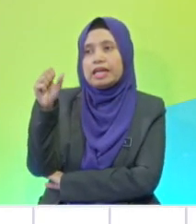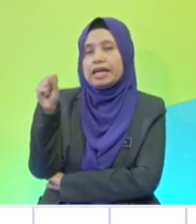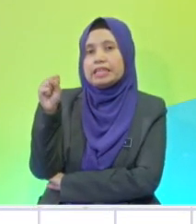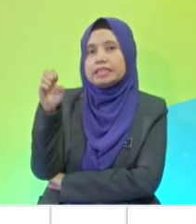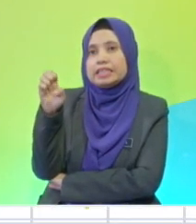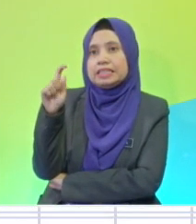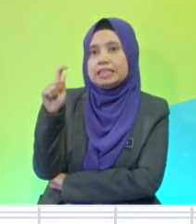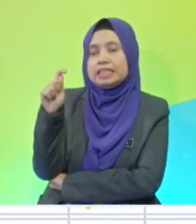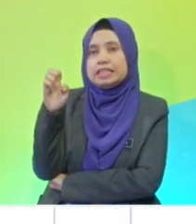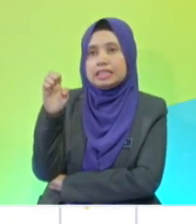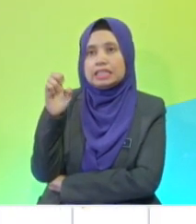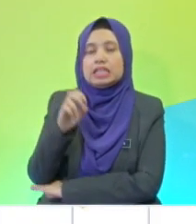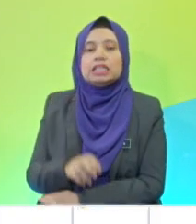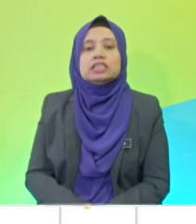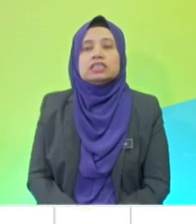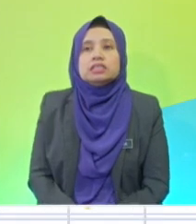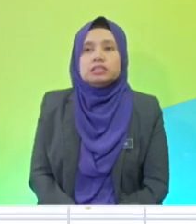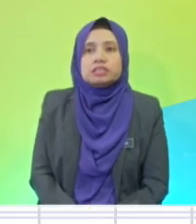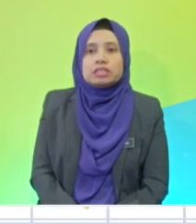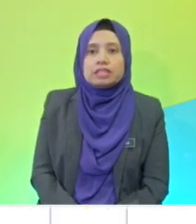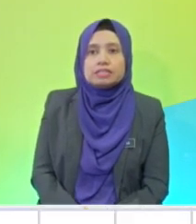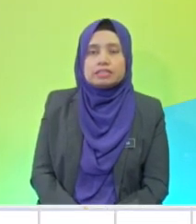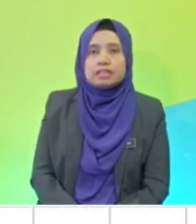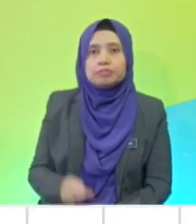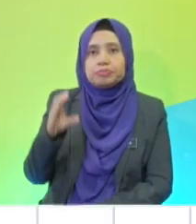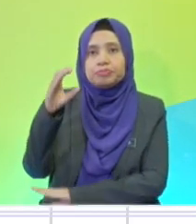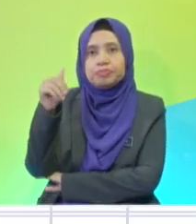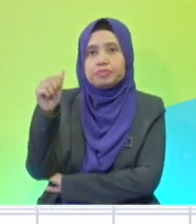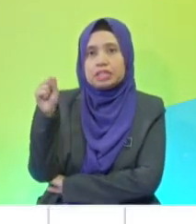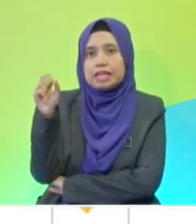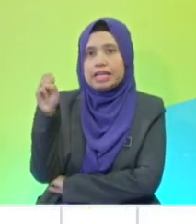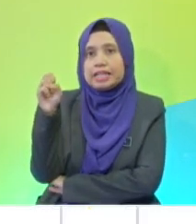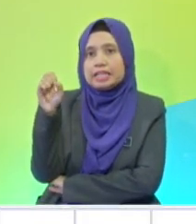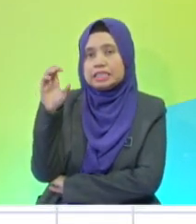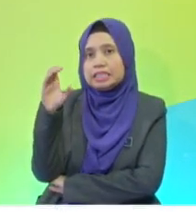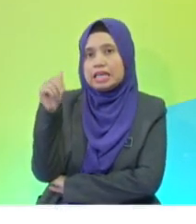the word there, the wording there, cassette, with the Cassette. correct the spelling.